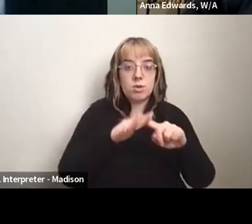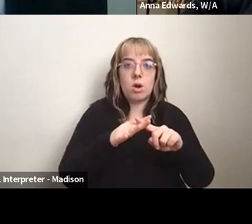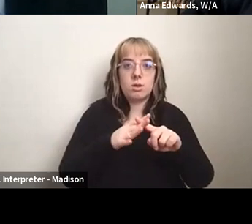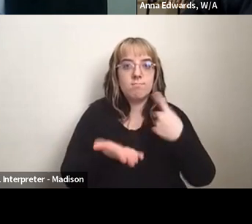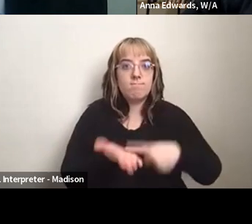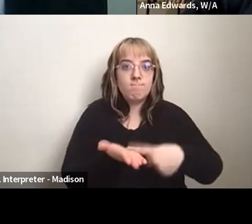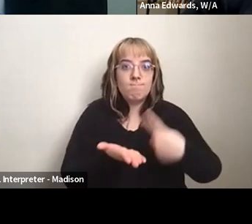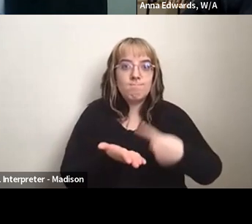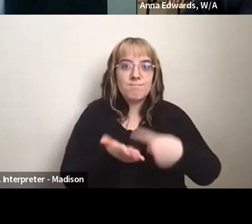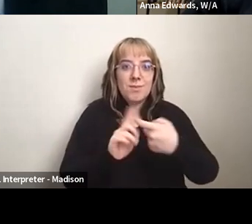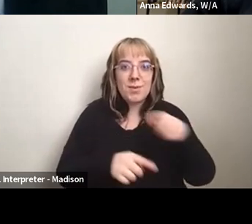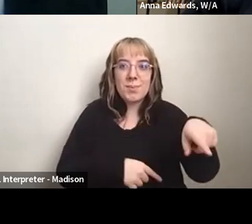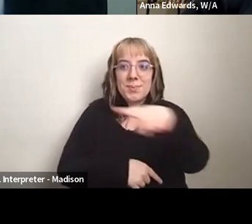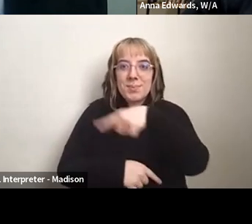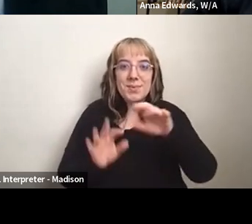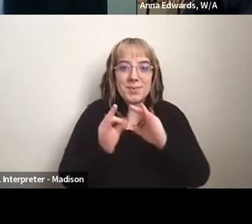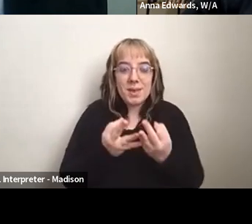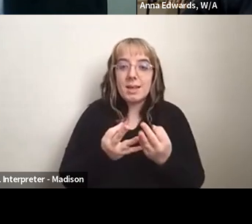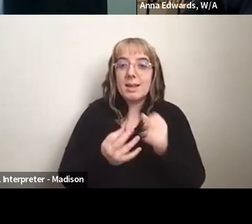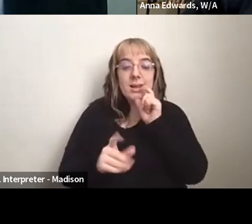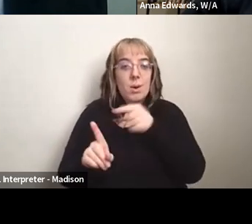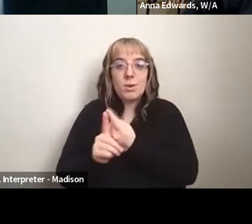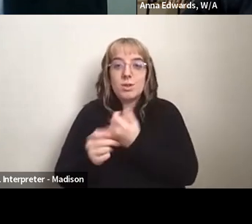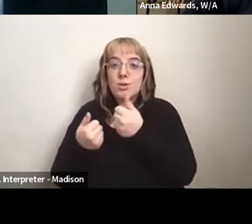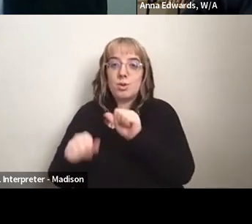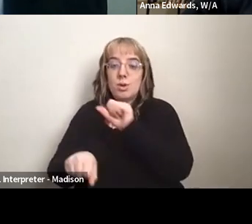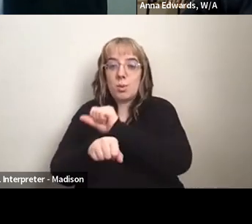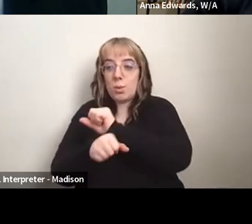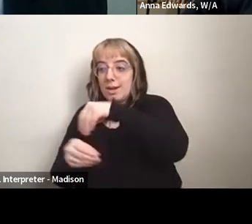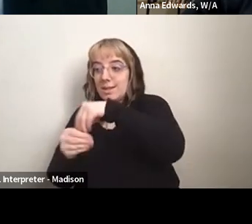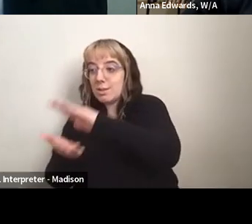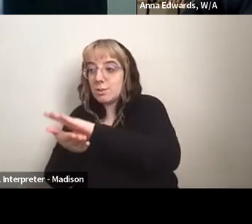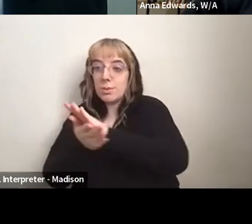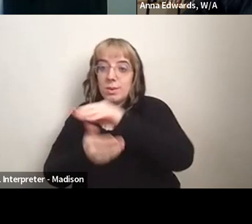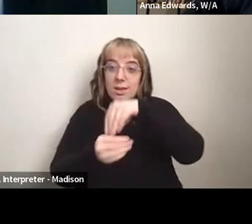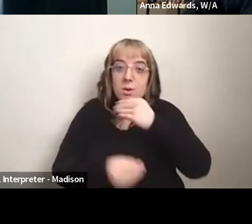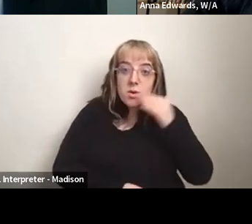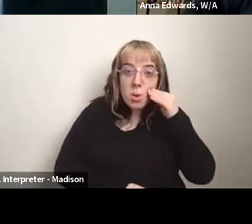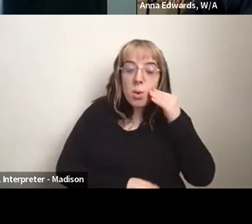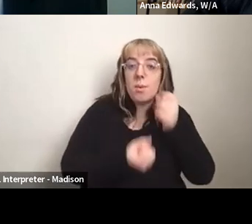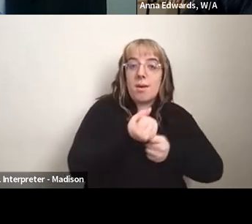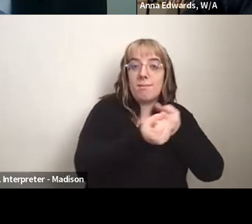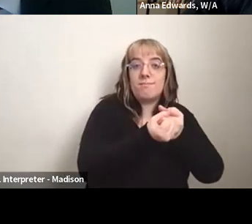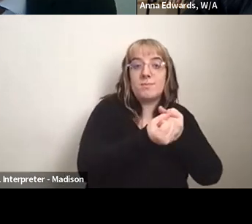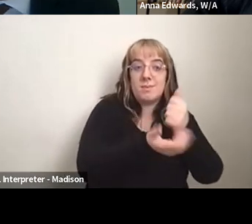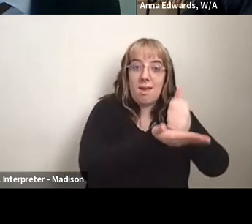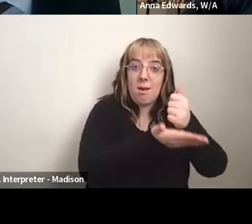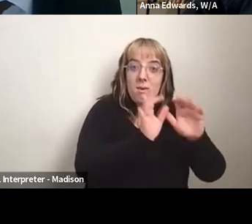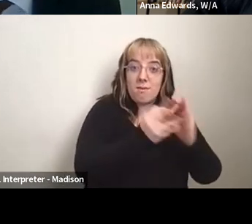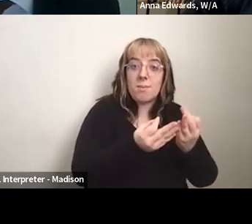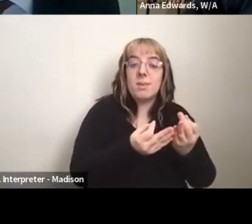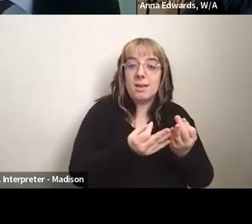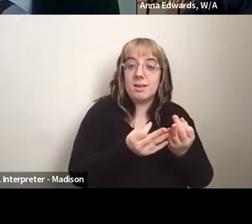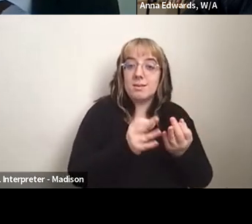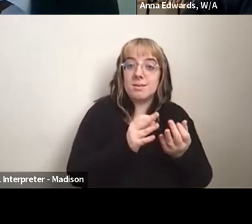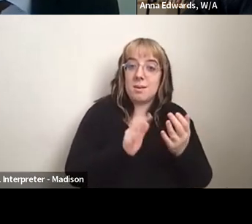really trying to not only work in school and at home and helping our families become, because they are the